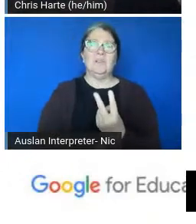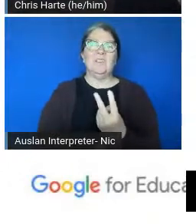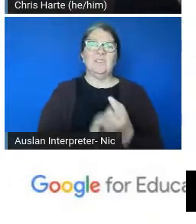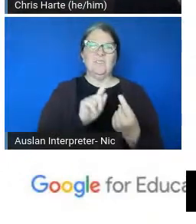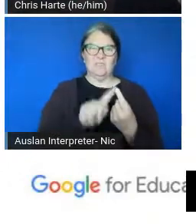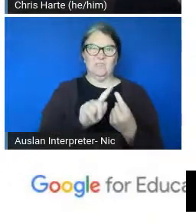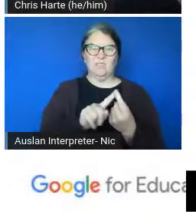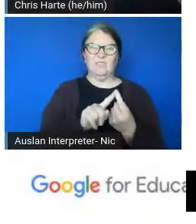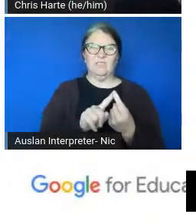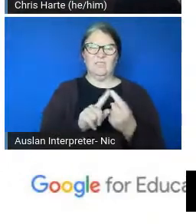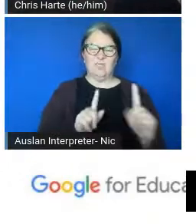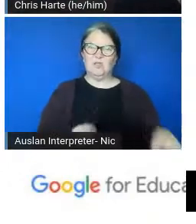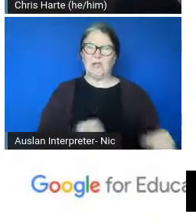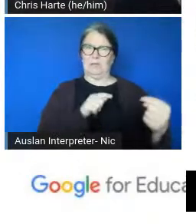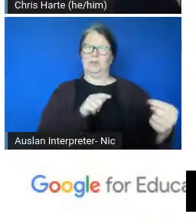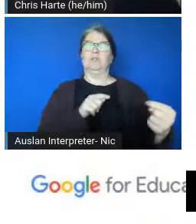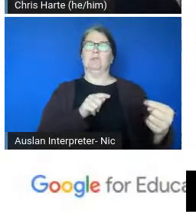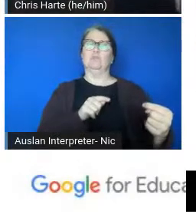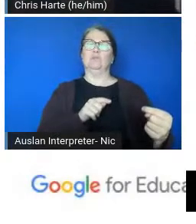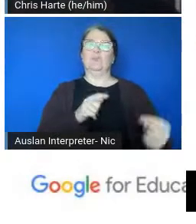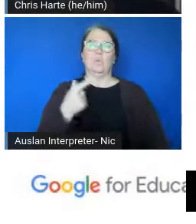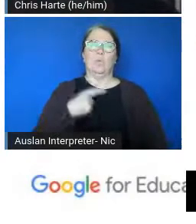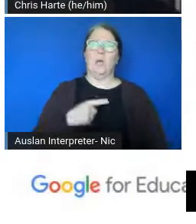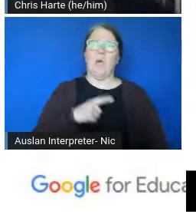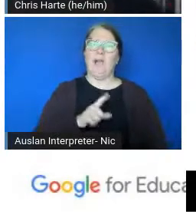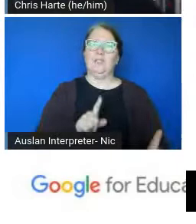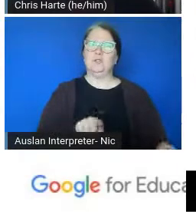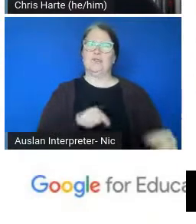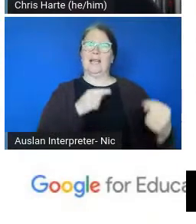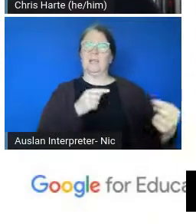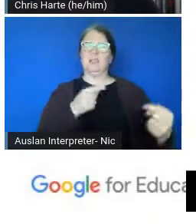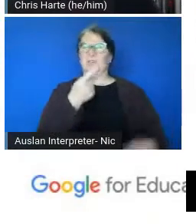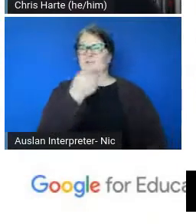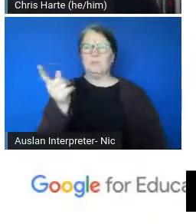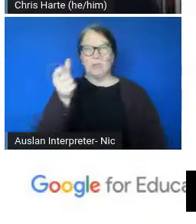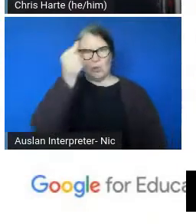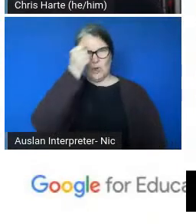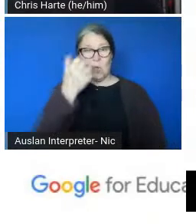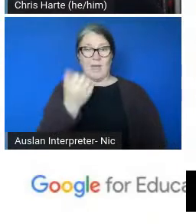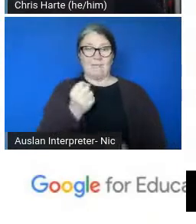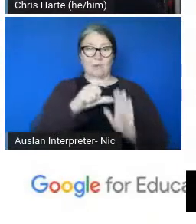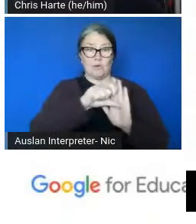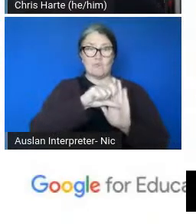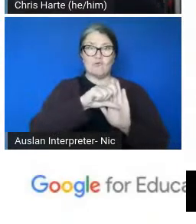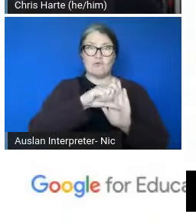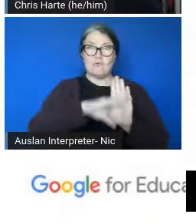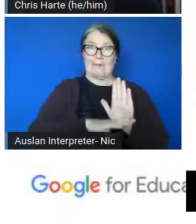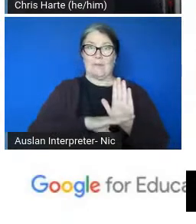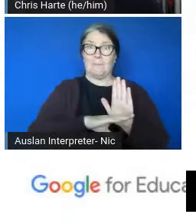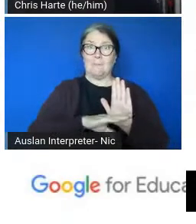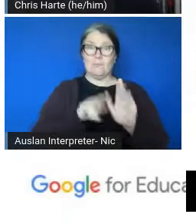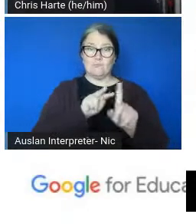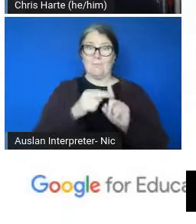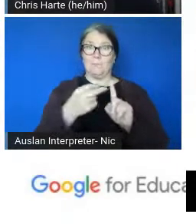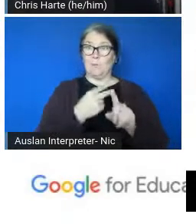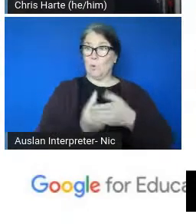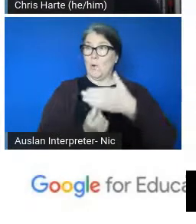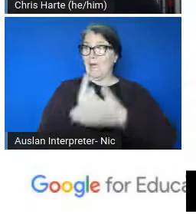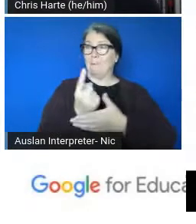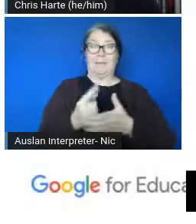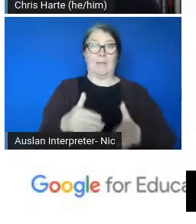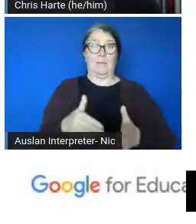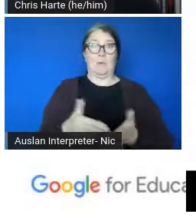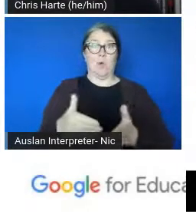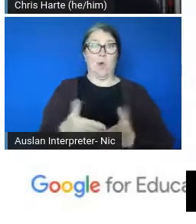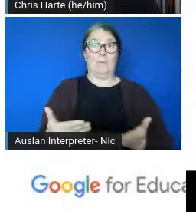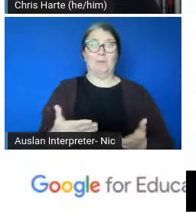first tool is challenging because, as you know, there is a curriculum review happening as we speak. And let's not talk